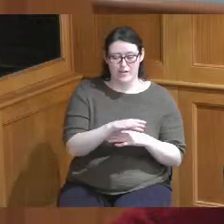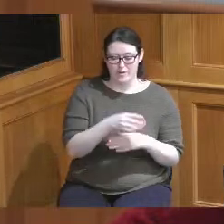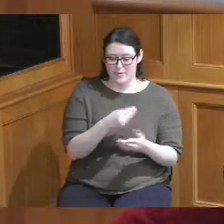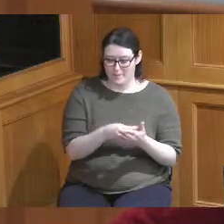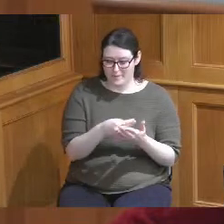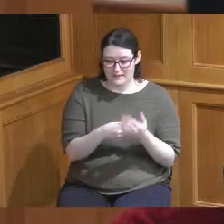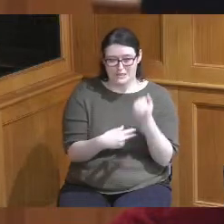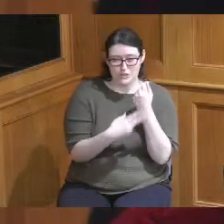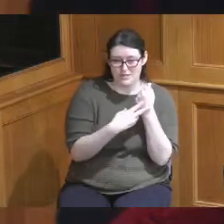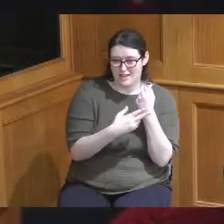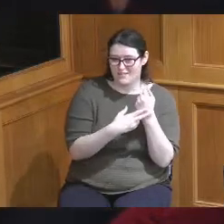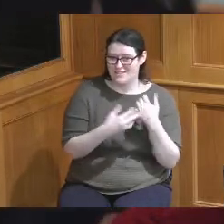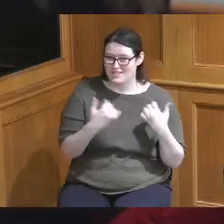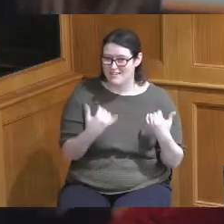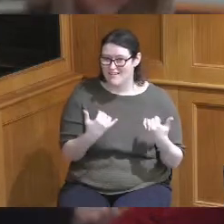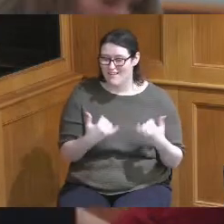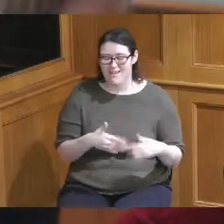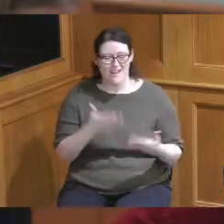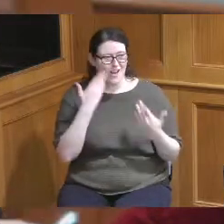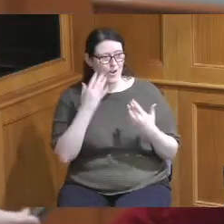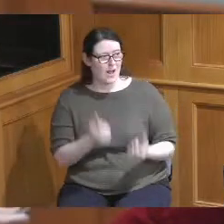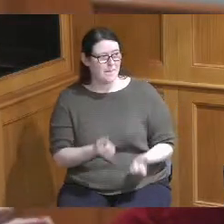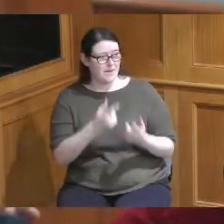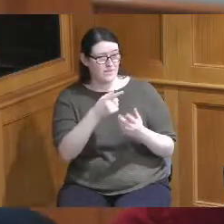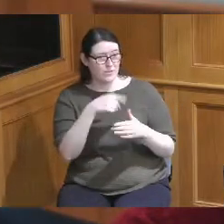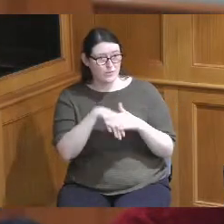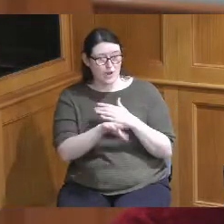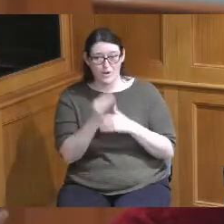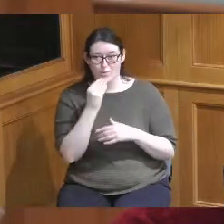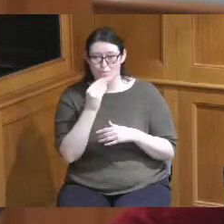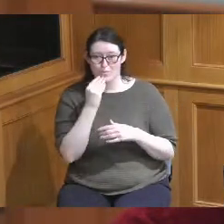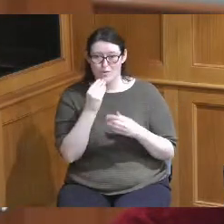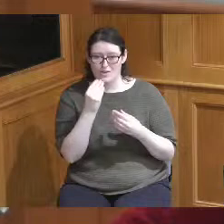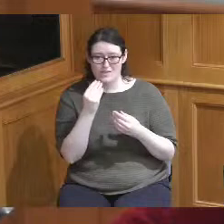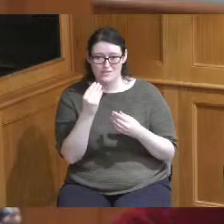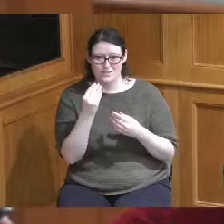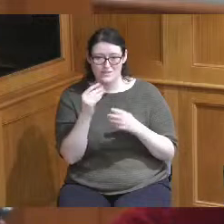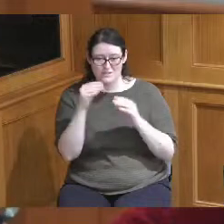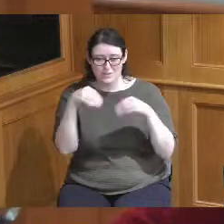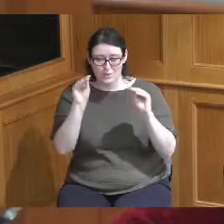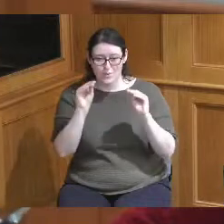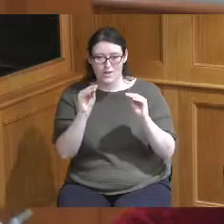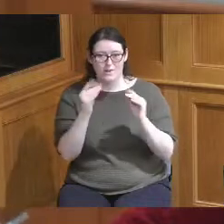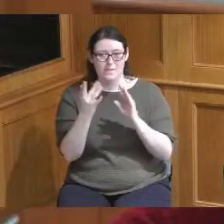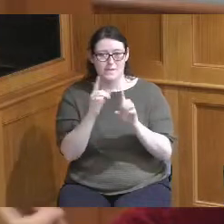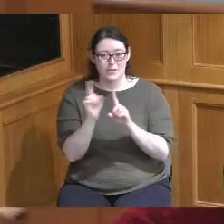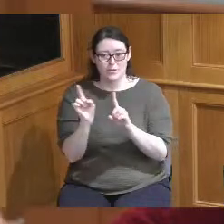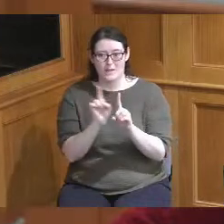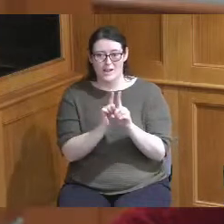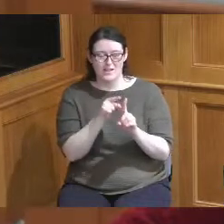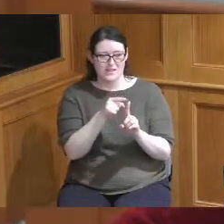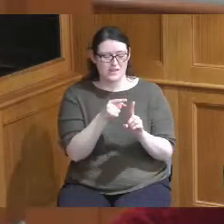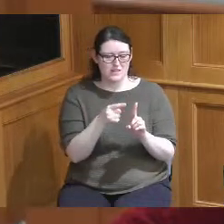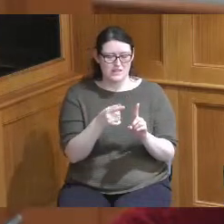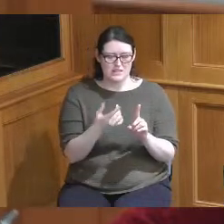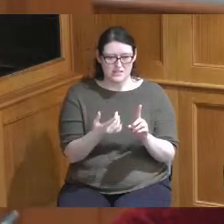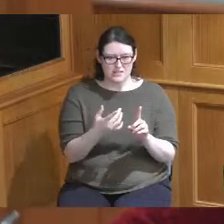today. I don't know how many of you have been in the grocery store lately and been behind somebody that was either putting food